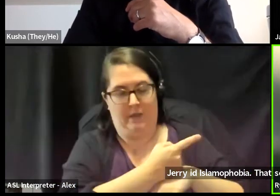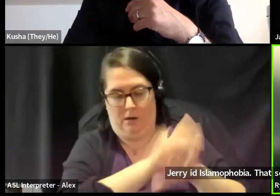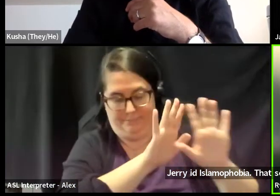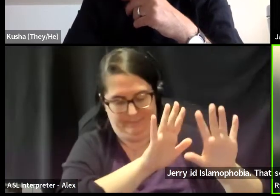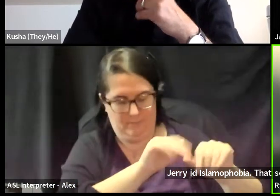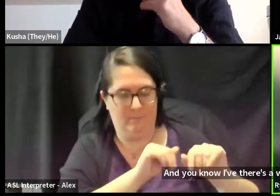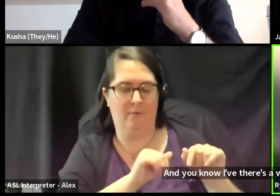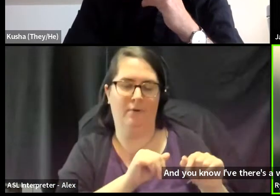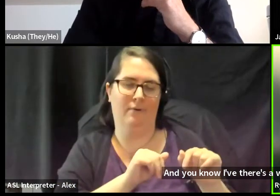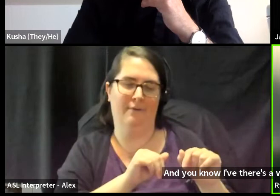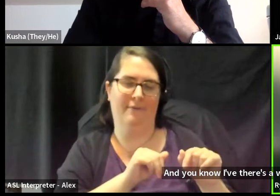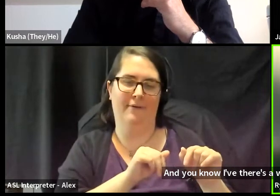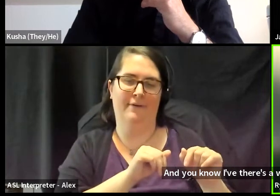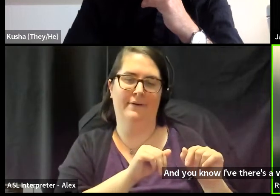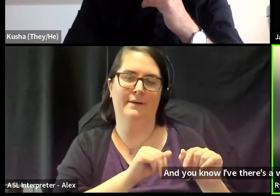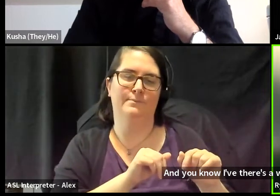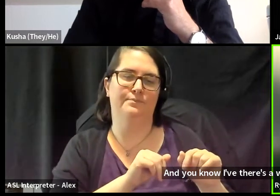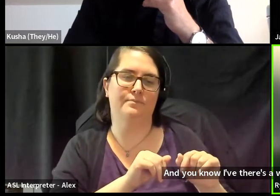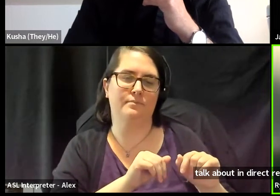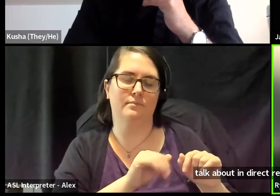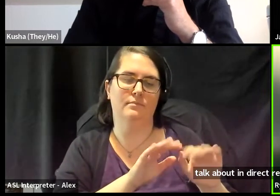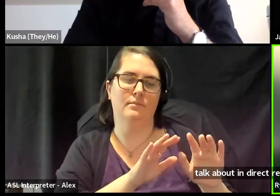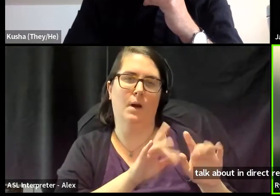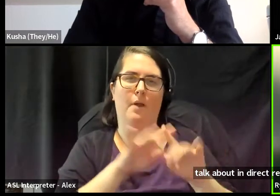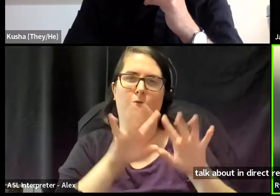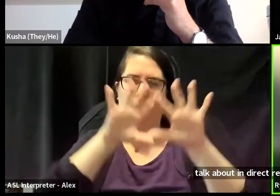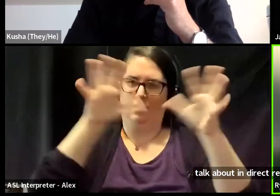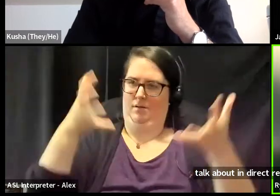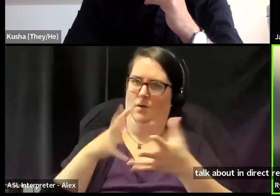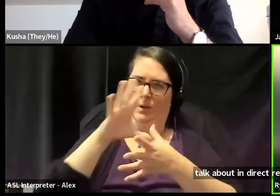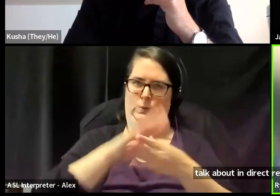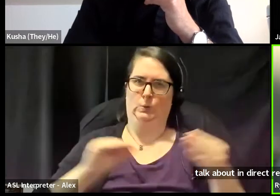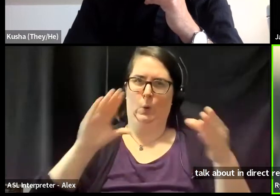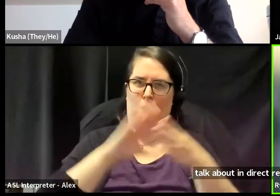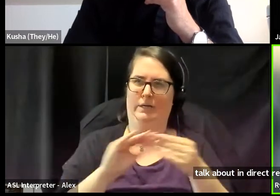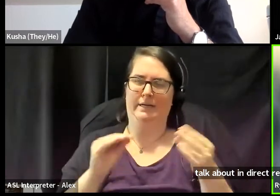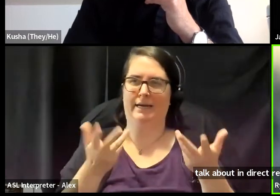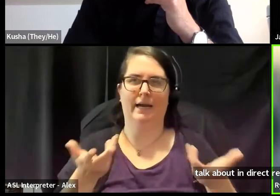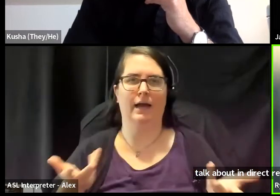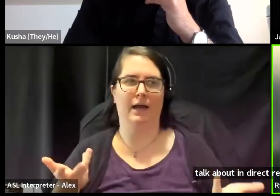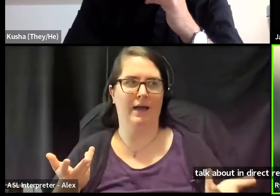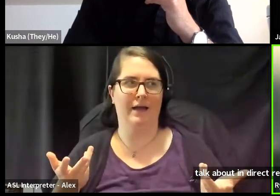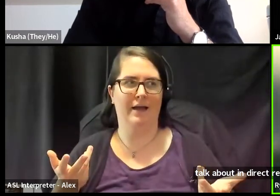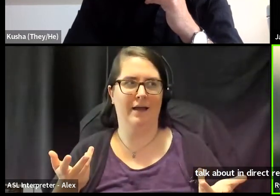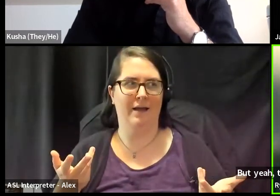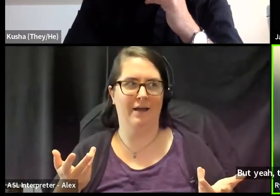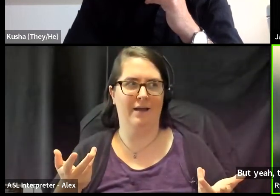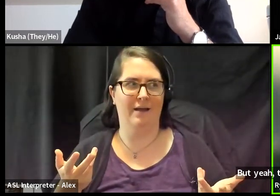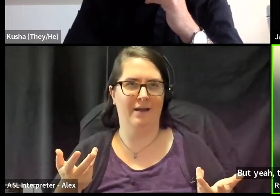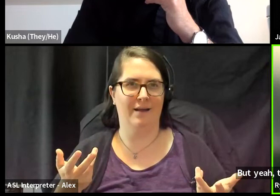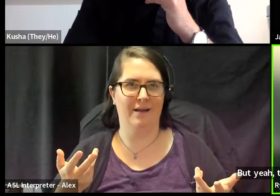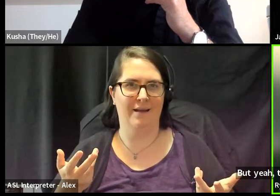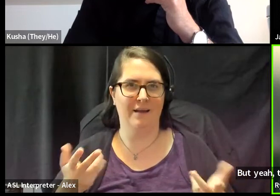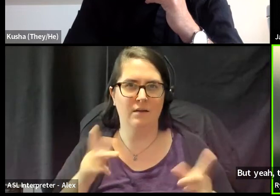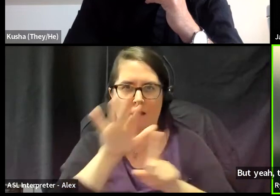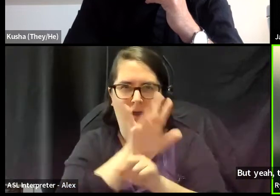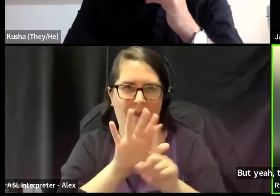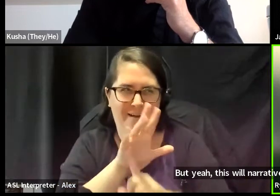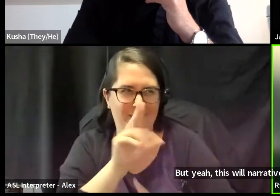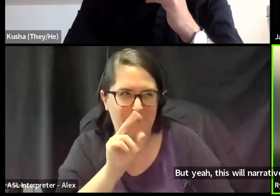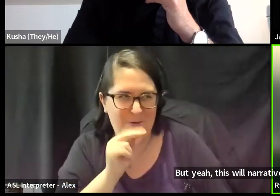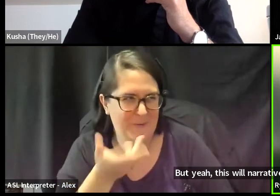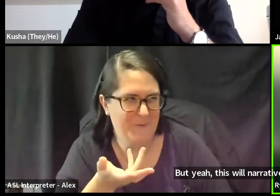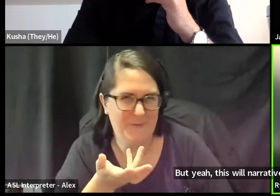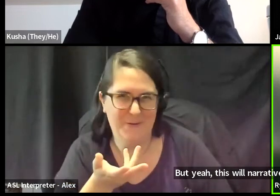to that. But yeah, this whole narrative is really important to really critique because it just doesn't exist. It's a mythology, right? It's